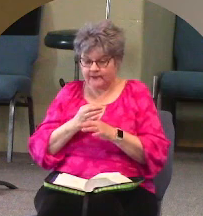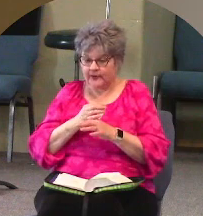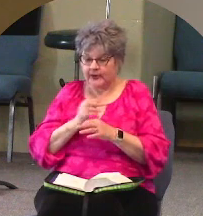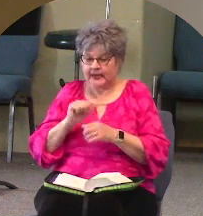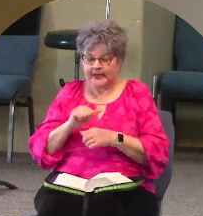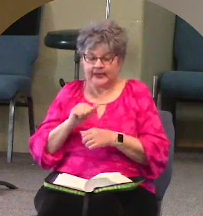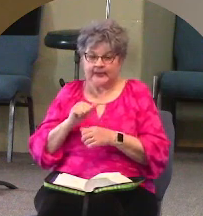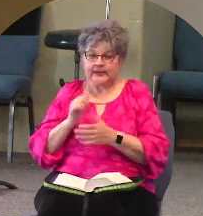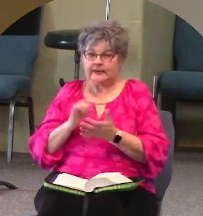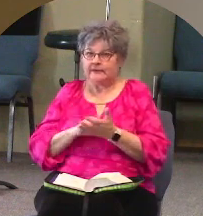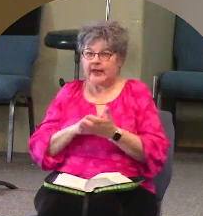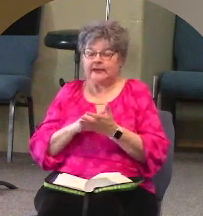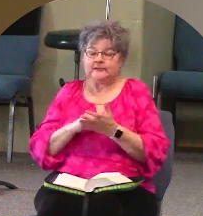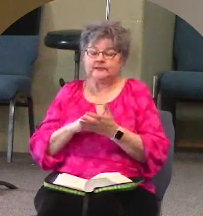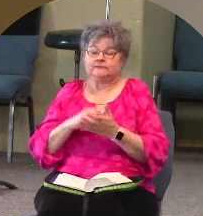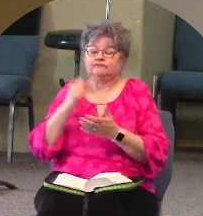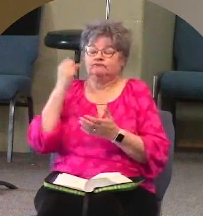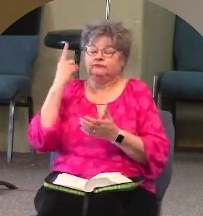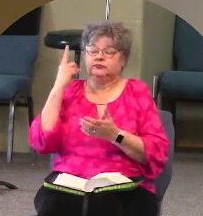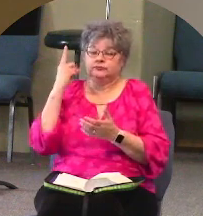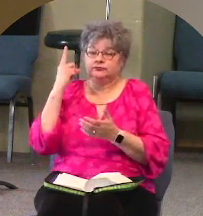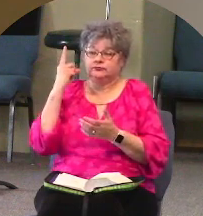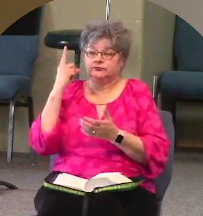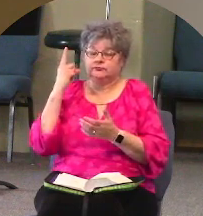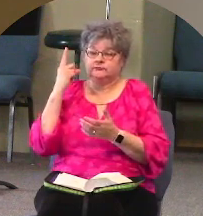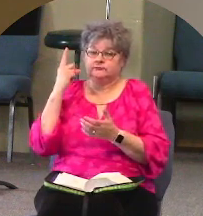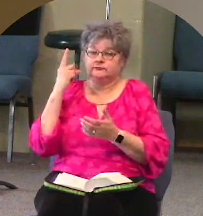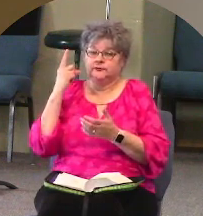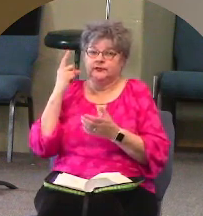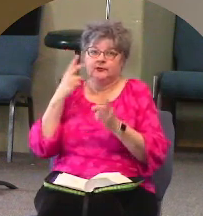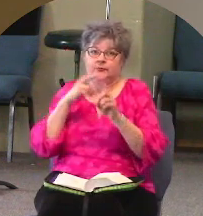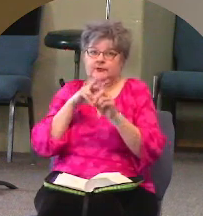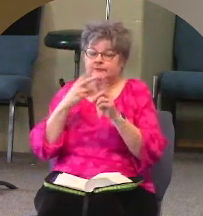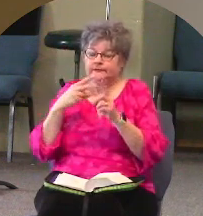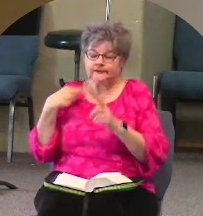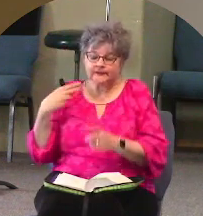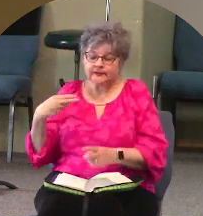to truly matter in the scope of history, in the scope of God,